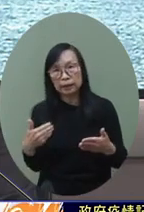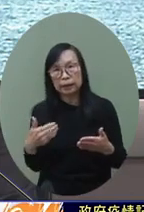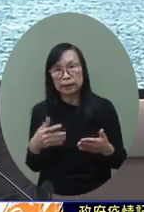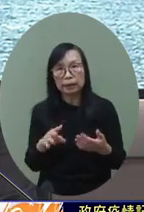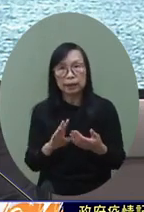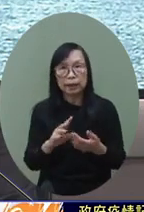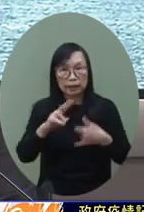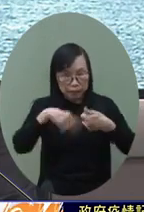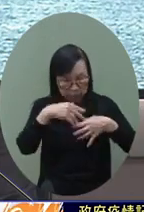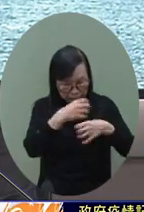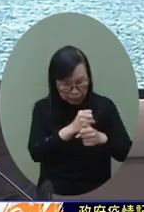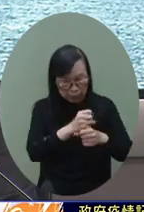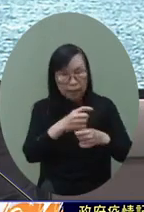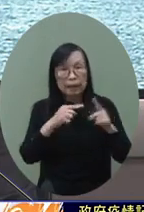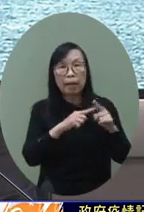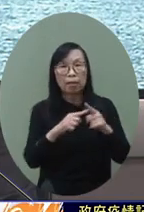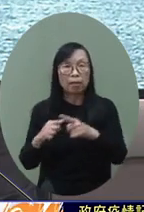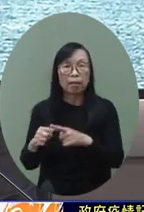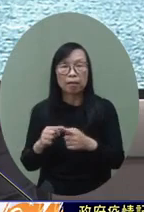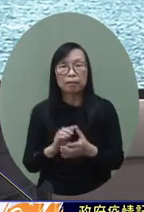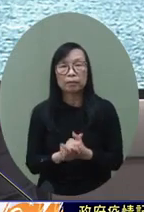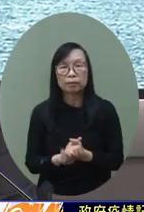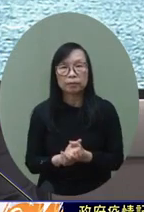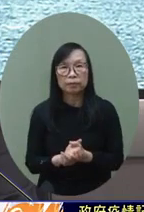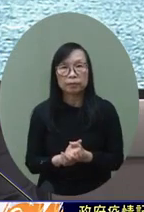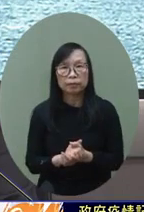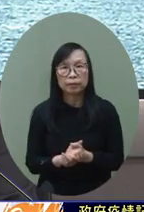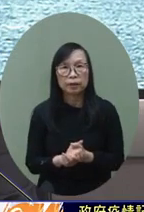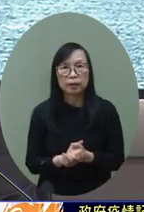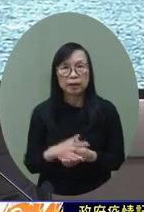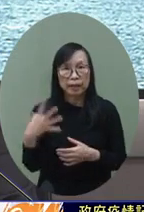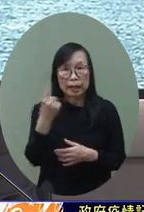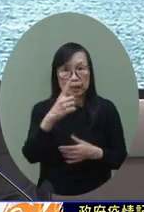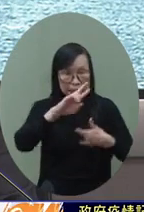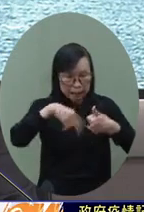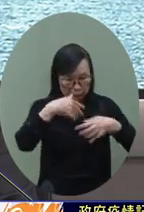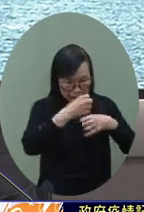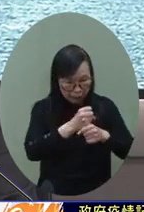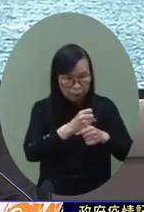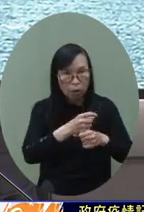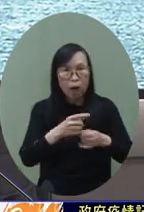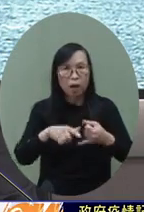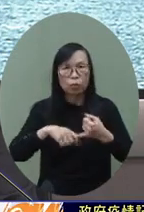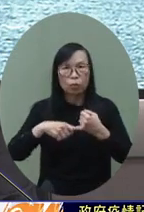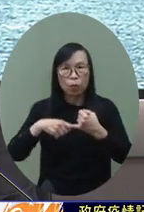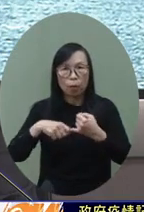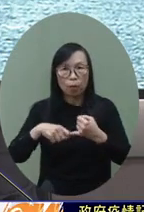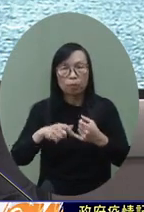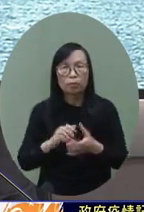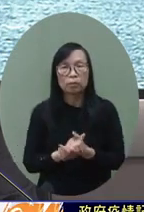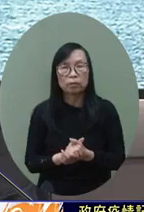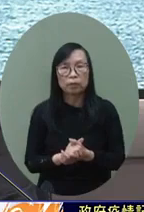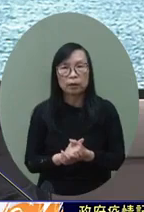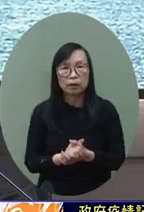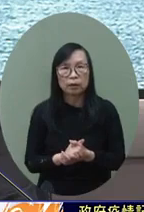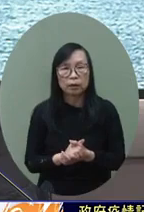very initial stage in the illness so early that they shedding very little amount